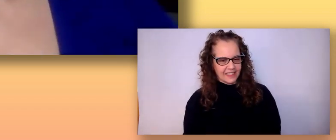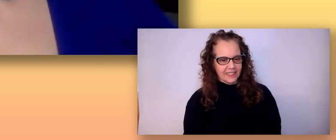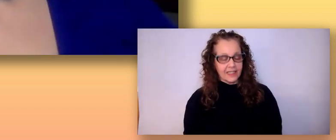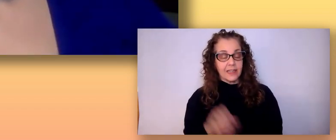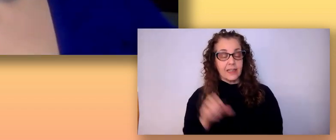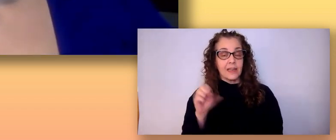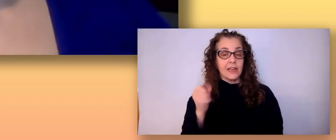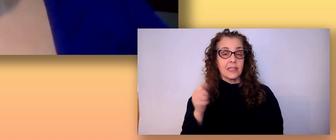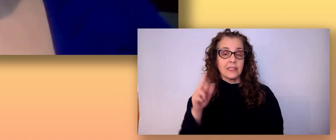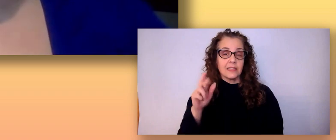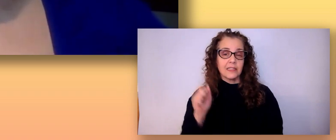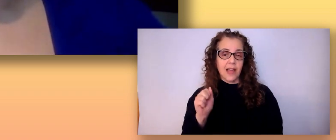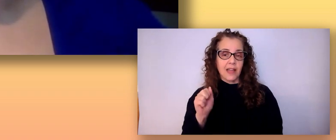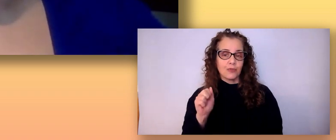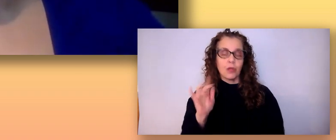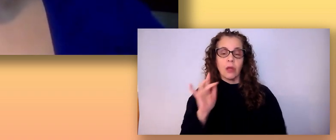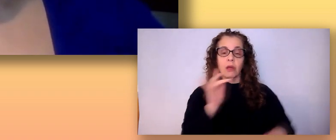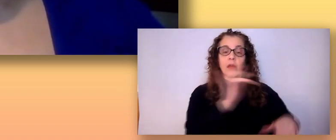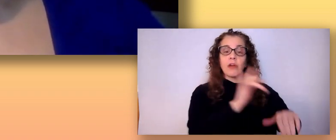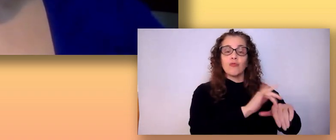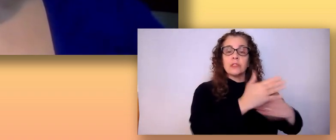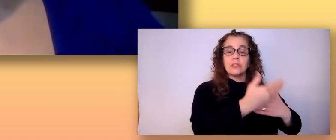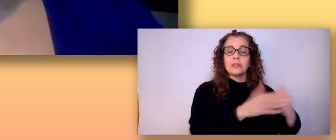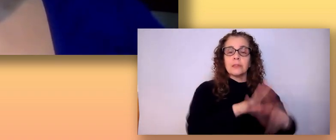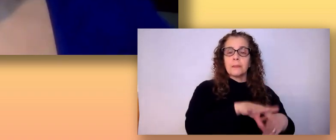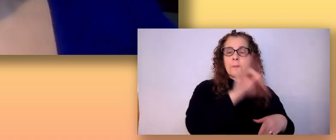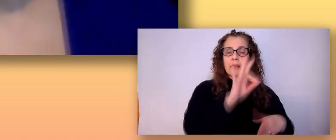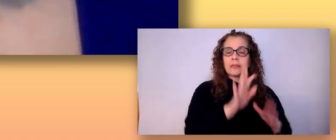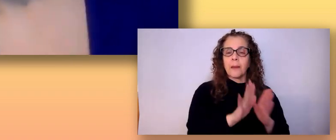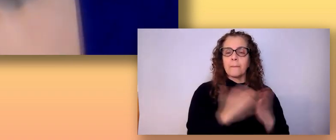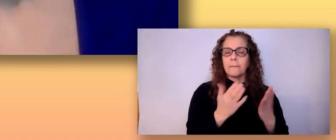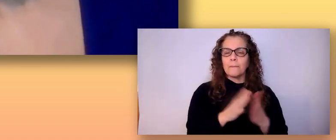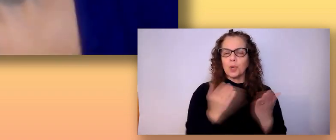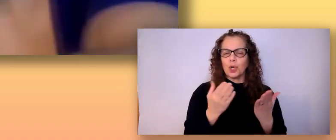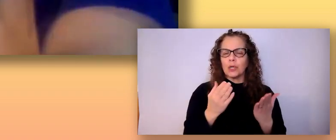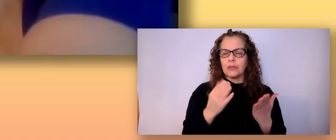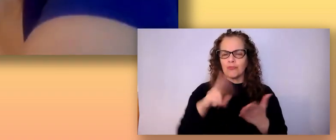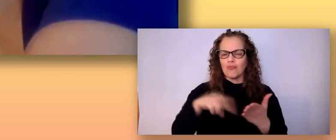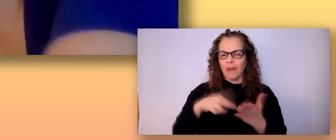Sandra reaches over to Nan's nightstand and picks up a well-worn book.